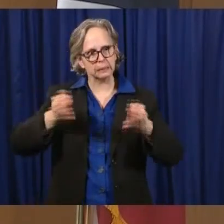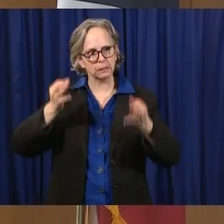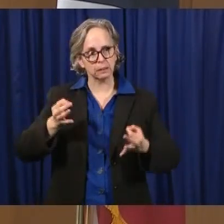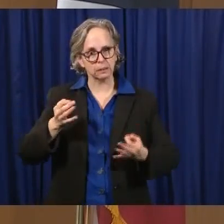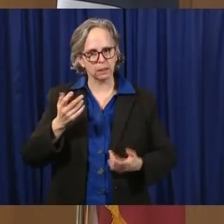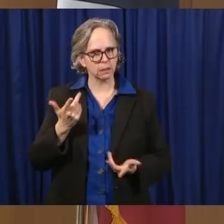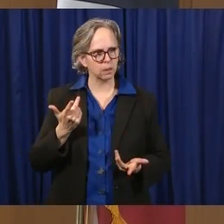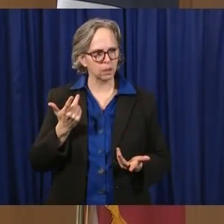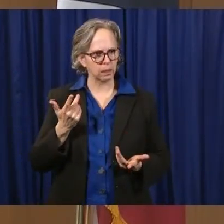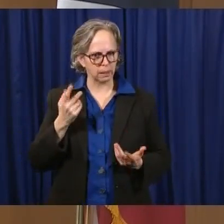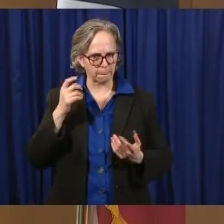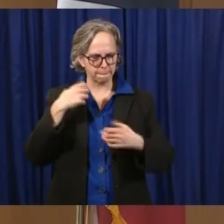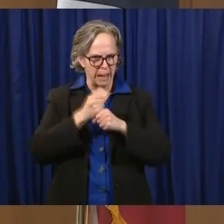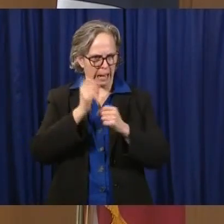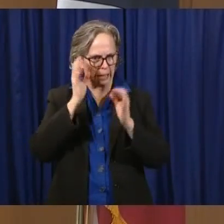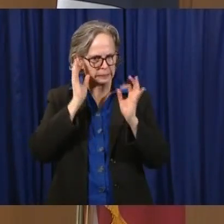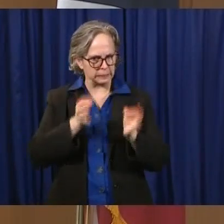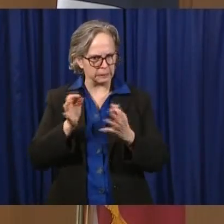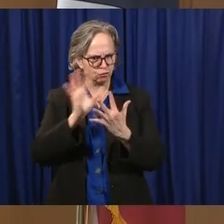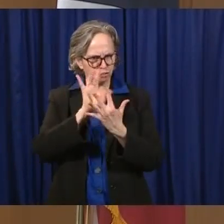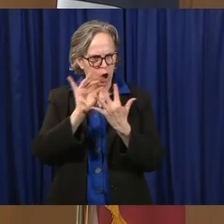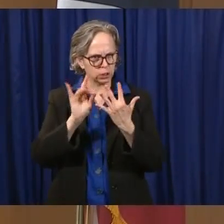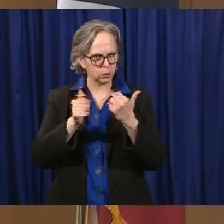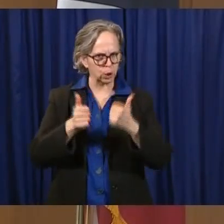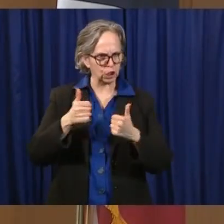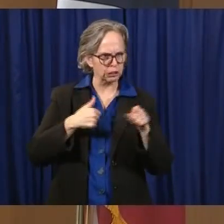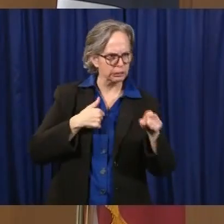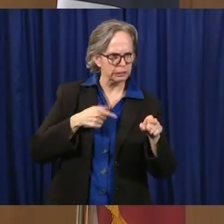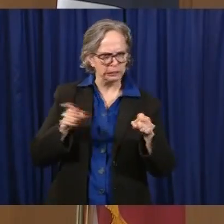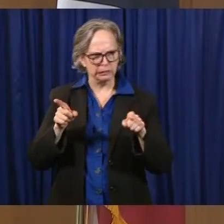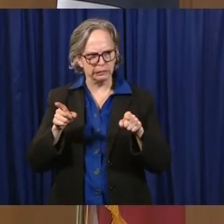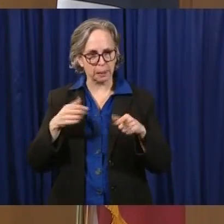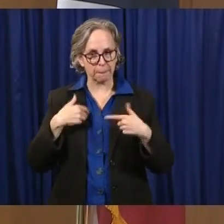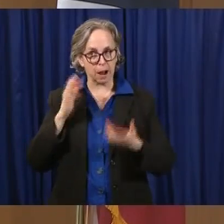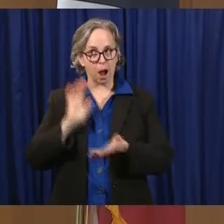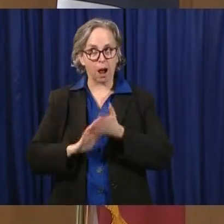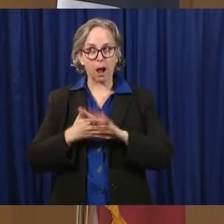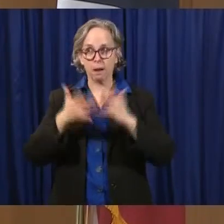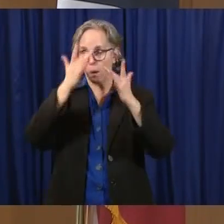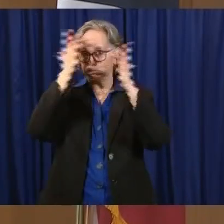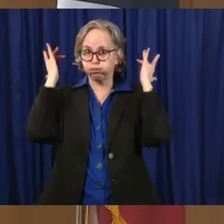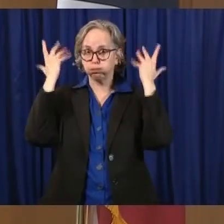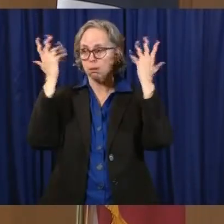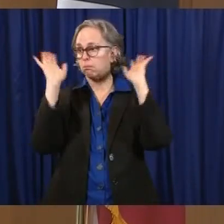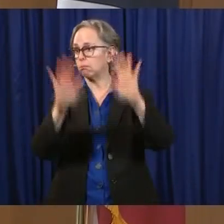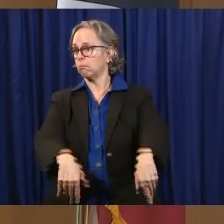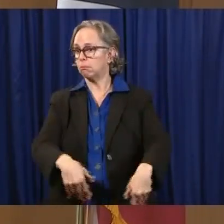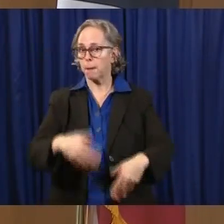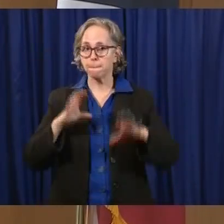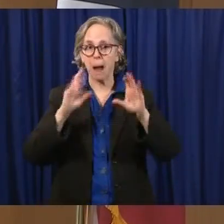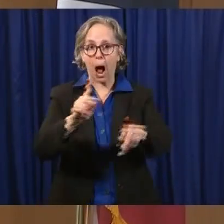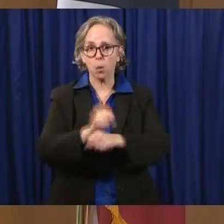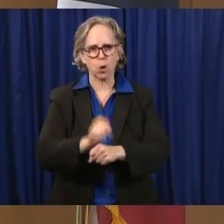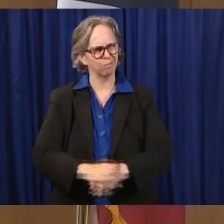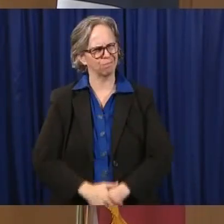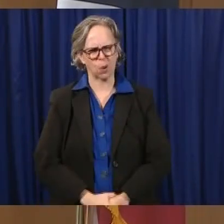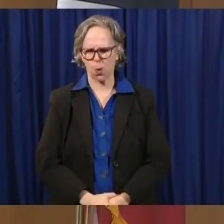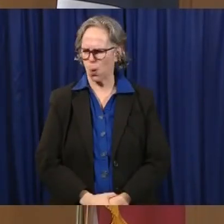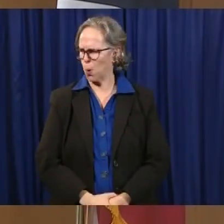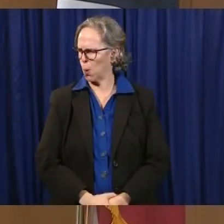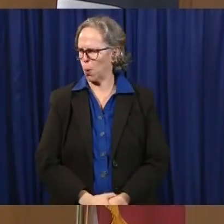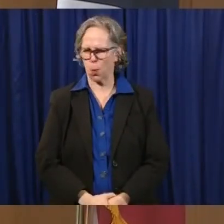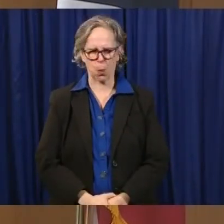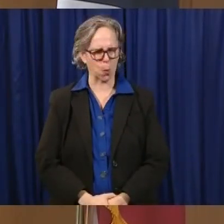think that this thing is over with. Because when we open things more up, you